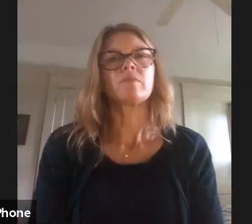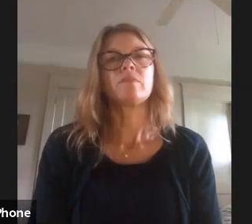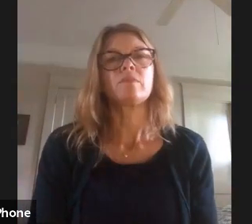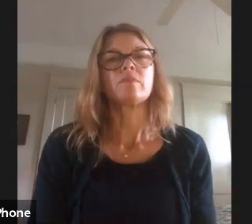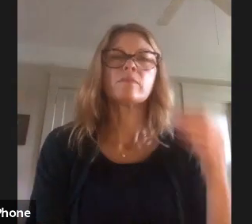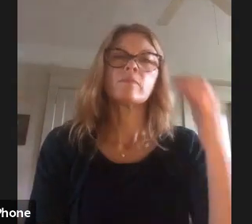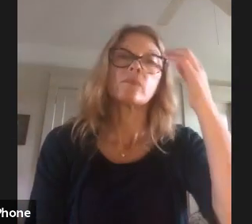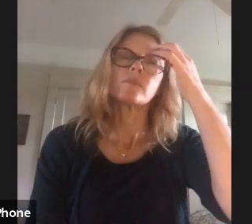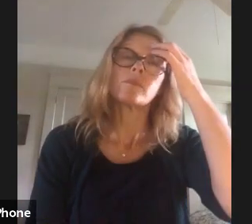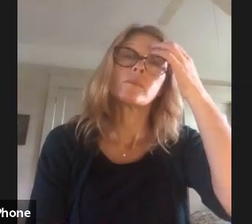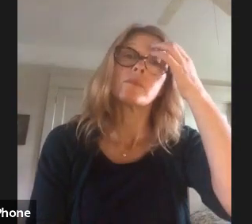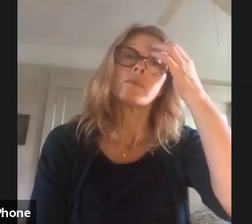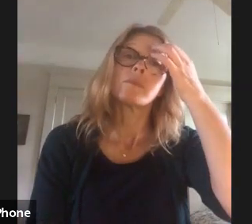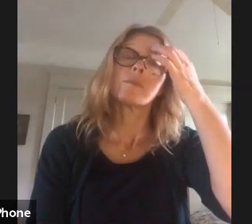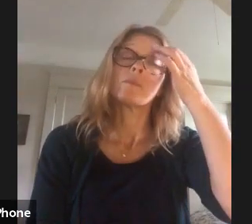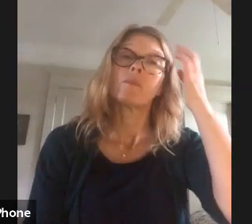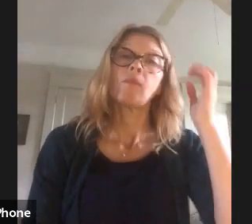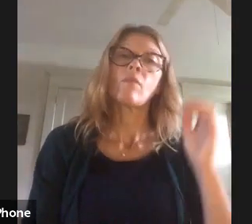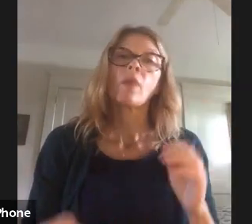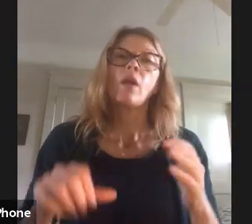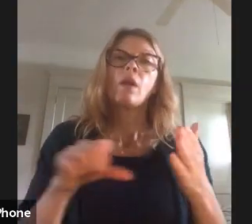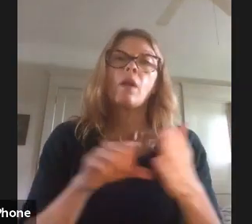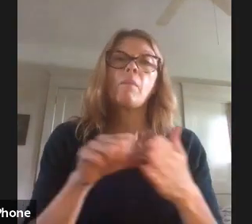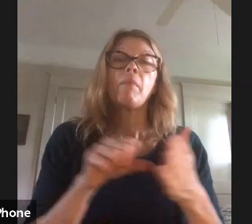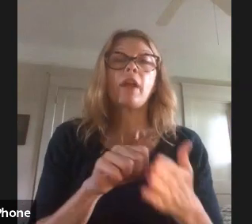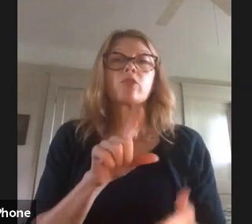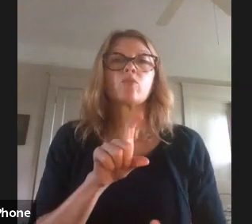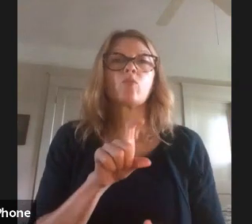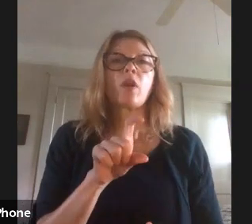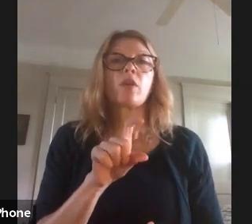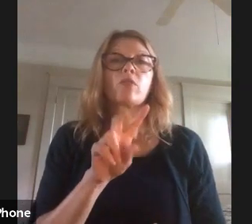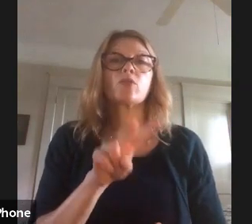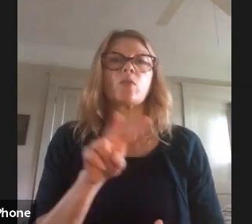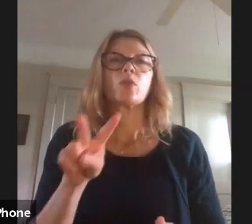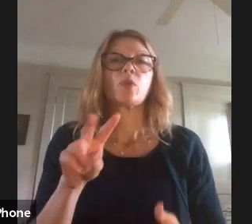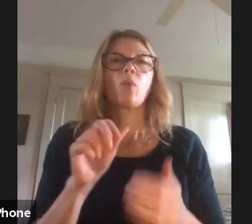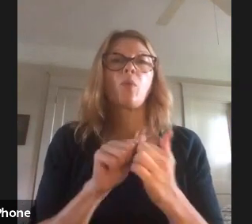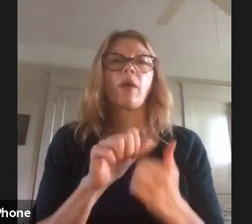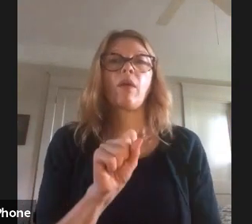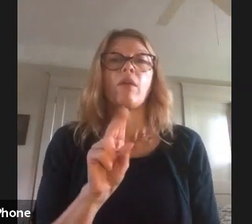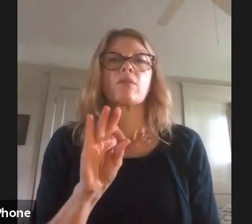We'll continue on page 122 with Suffrages B.